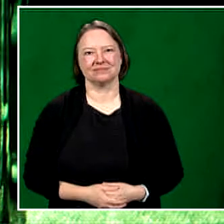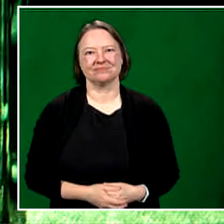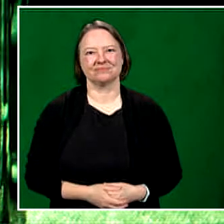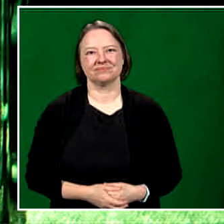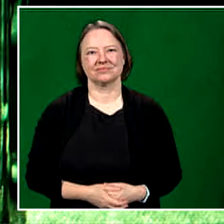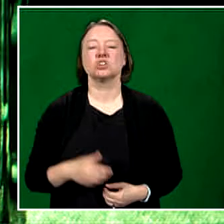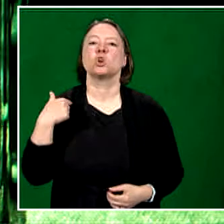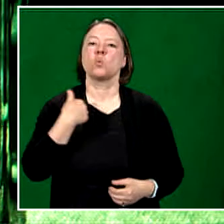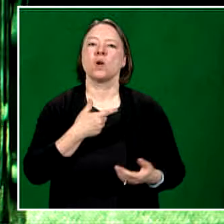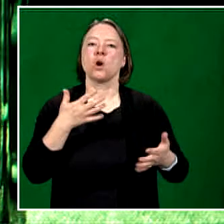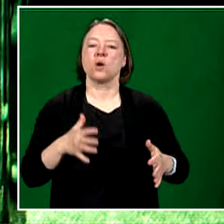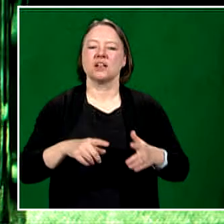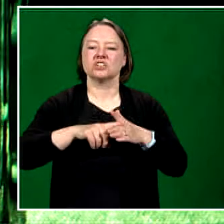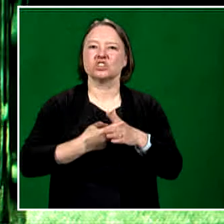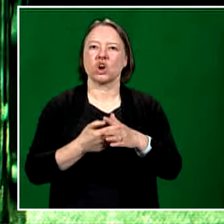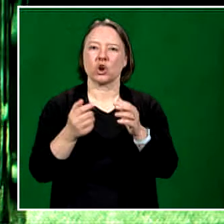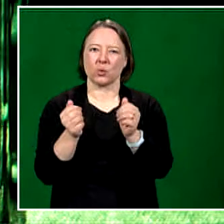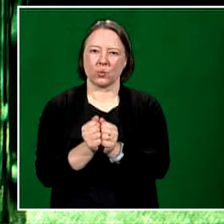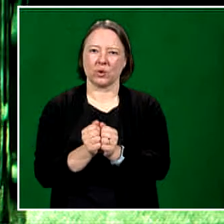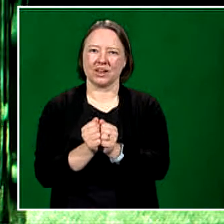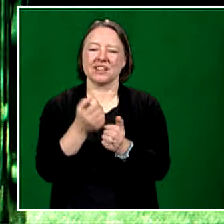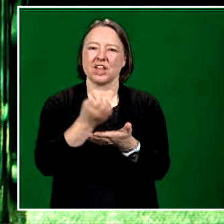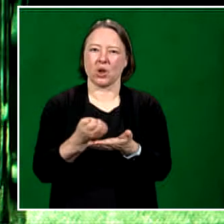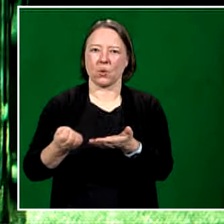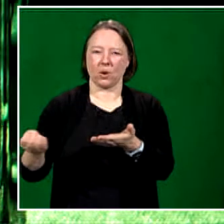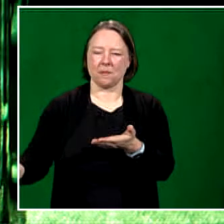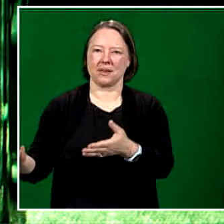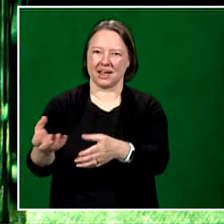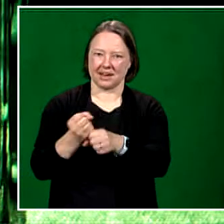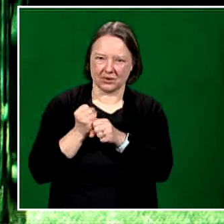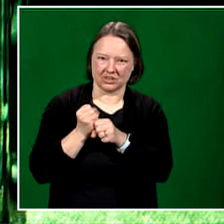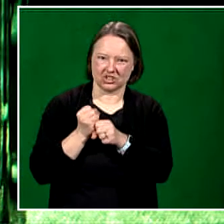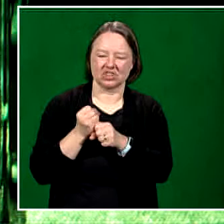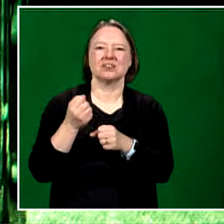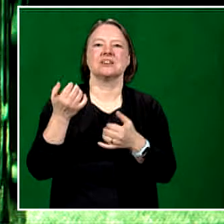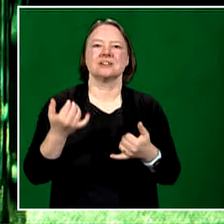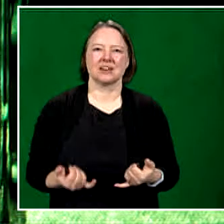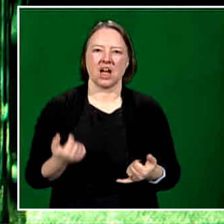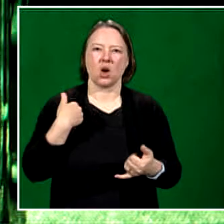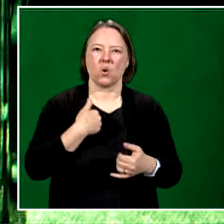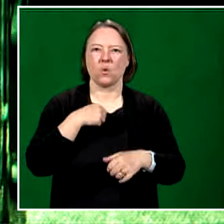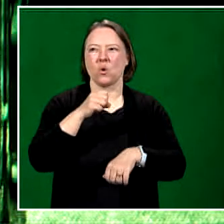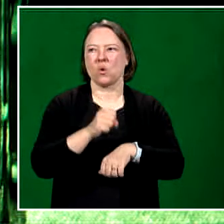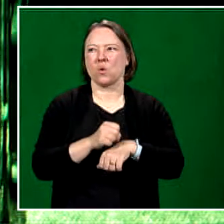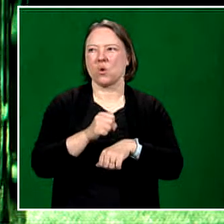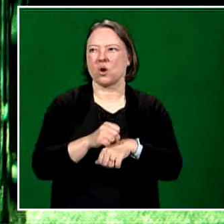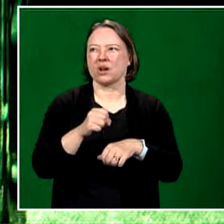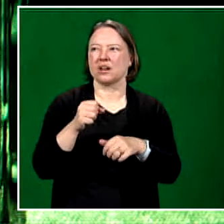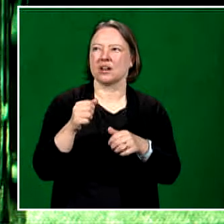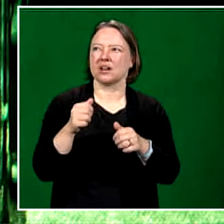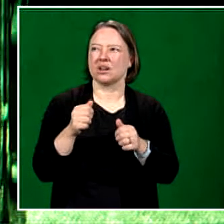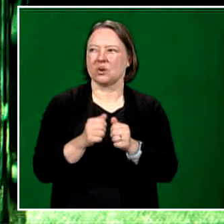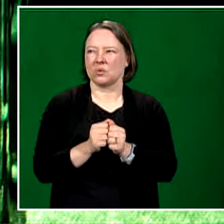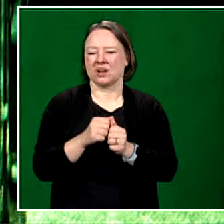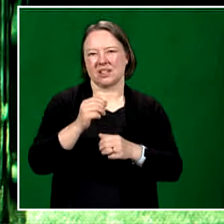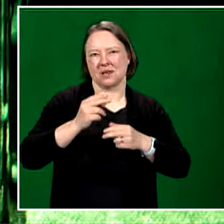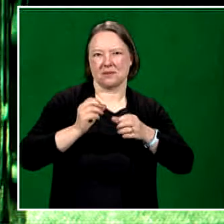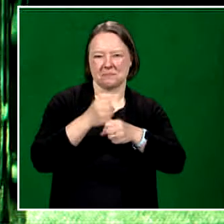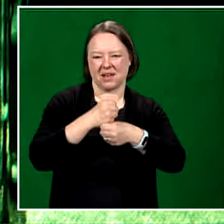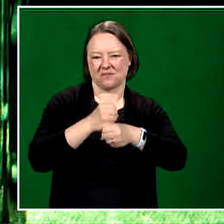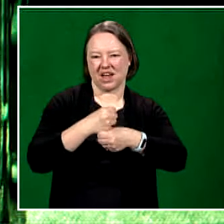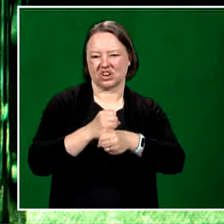So we have already started with equipment acquisition, where we are now working with Henan Gate, a professional manufacturer of